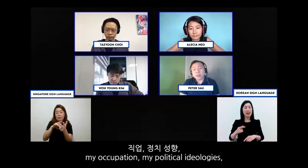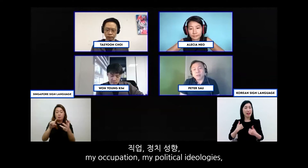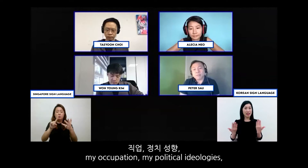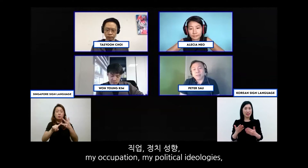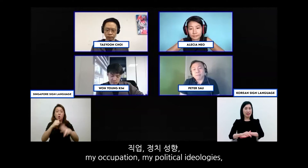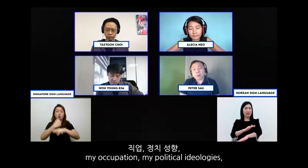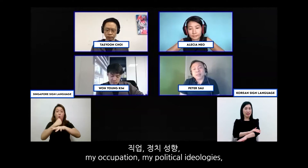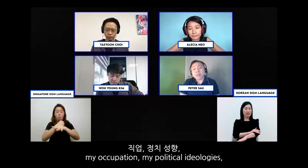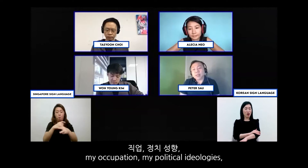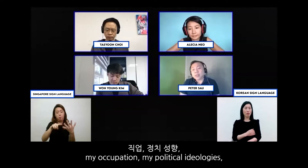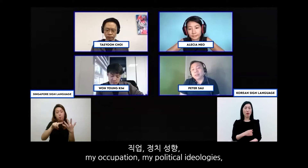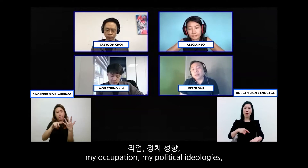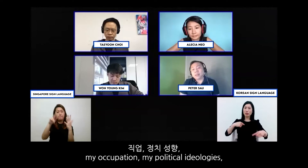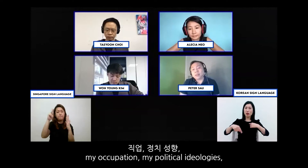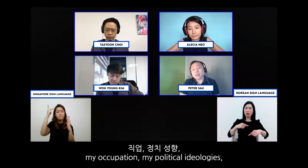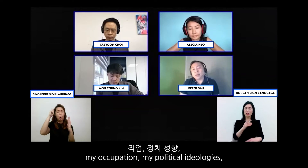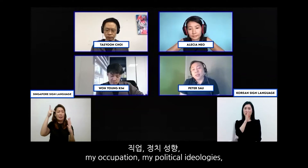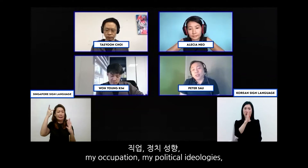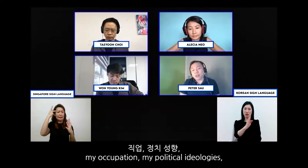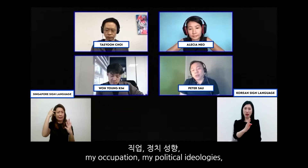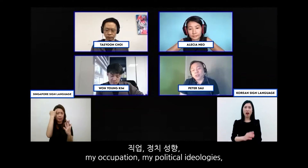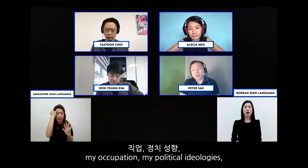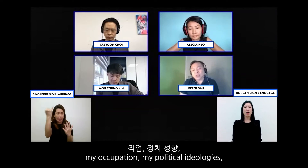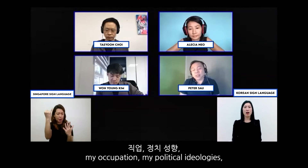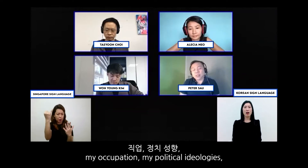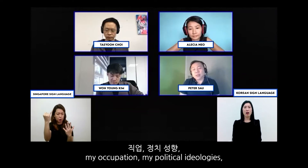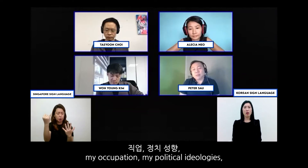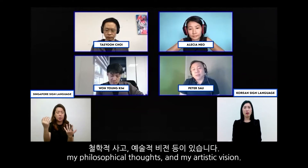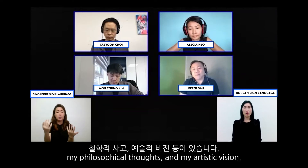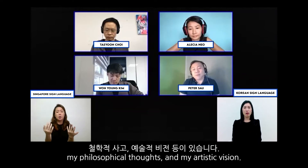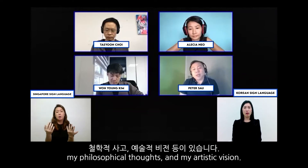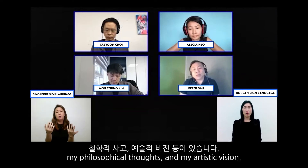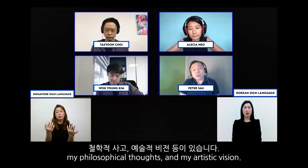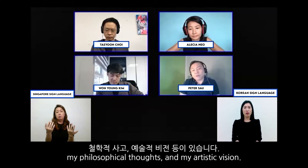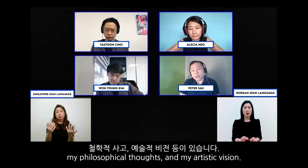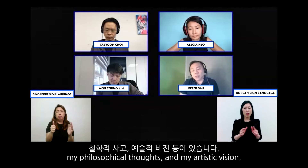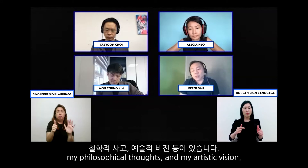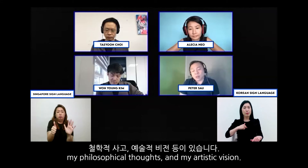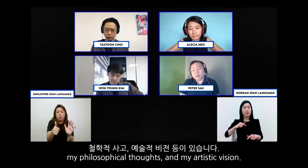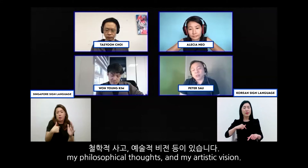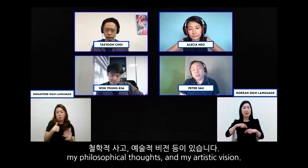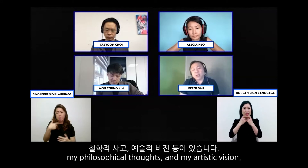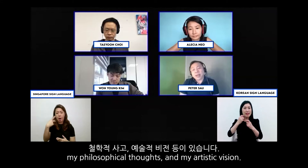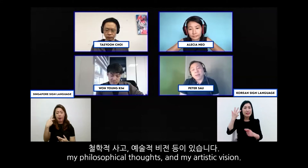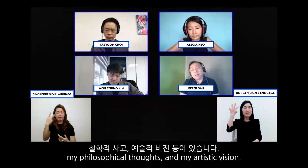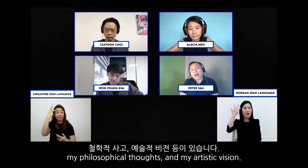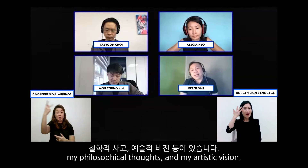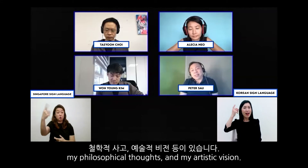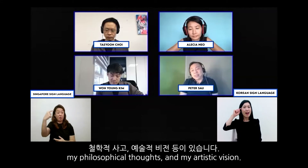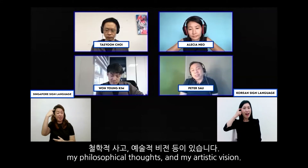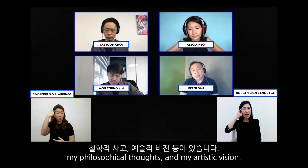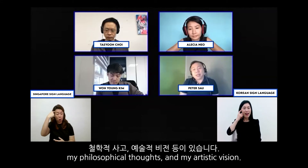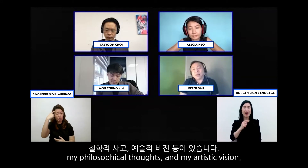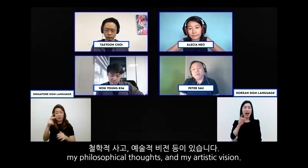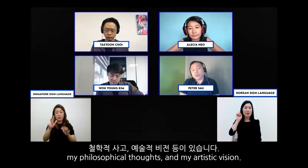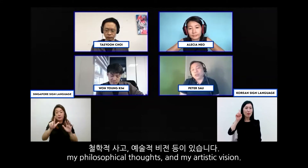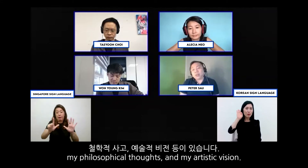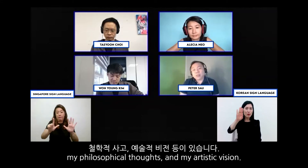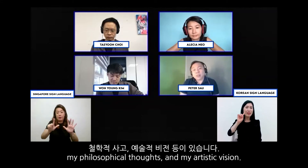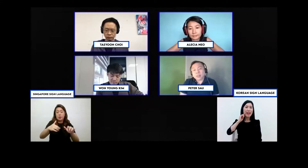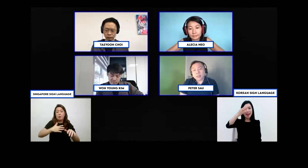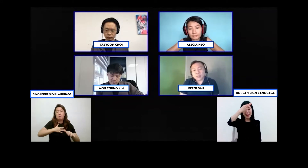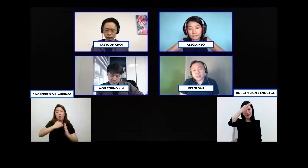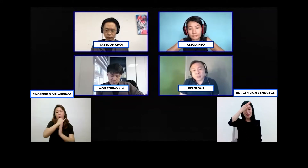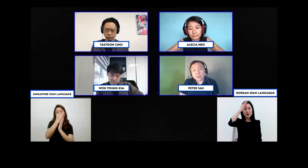occupation, my political ideologies, my philosophical thoughts, and my artistic